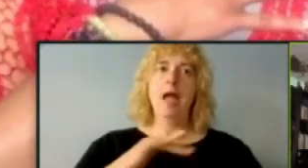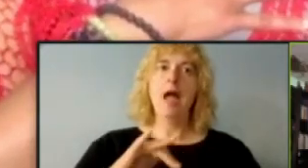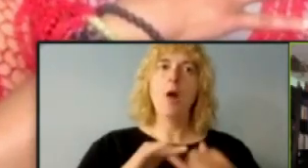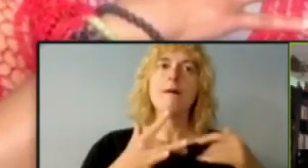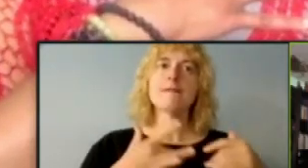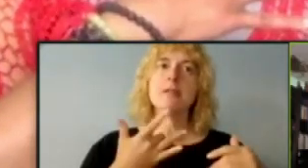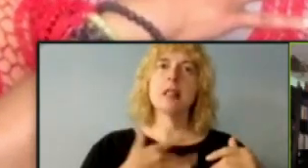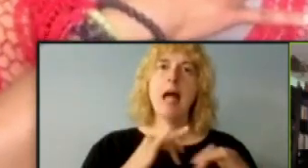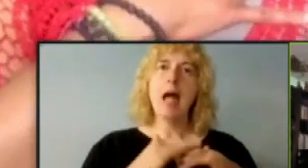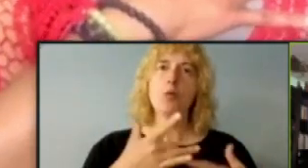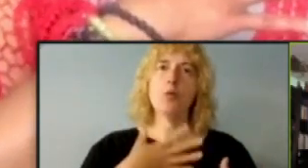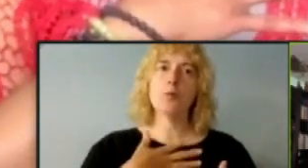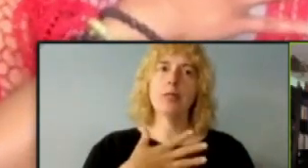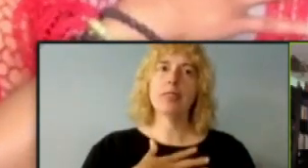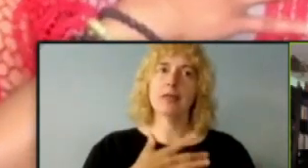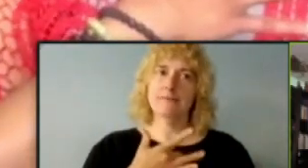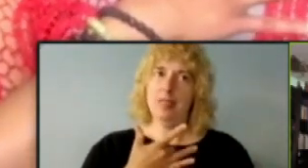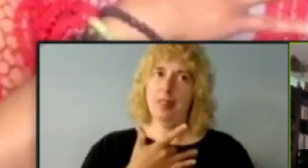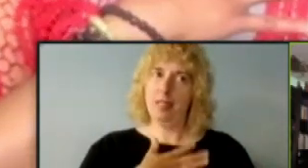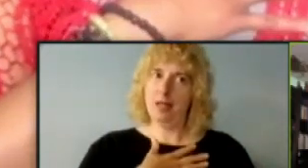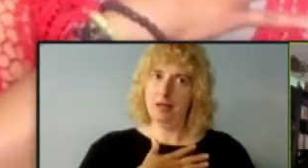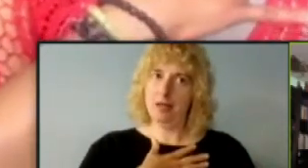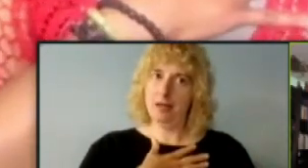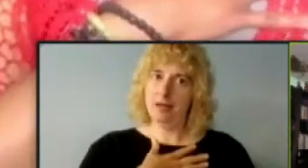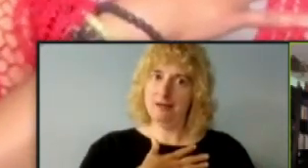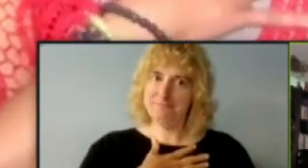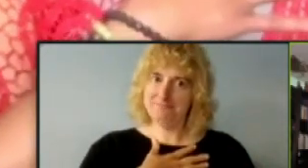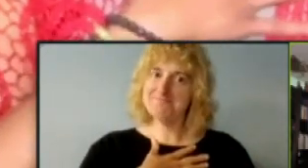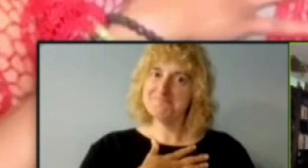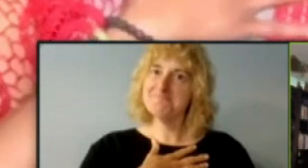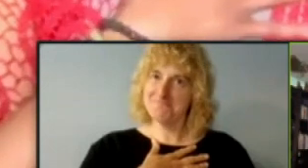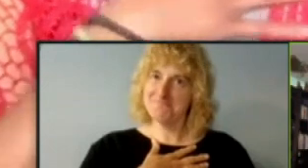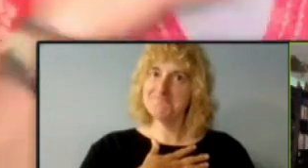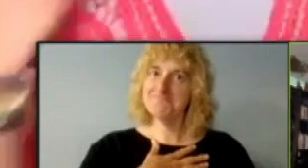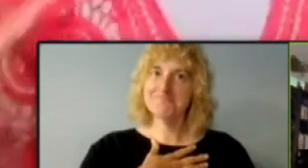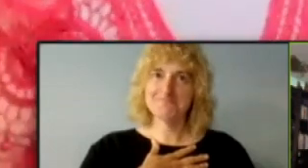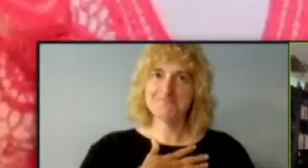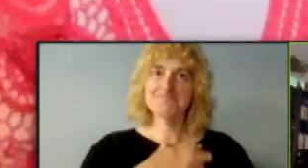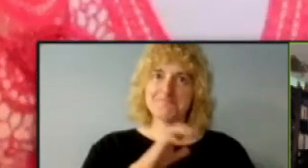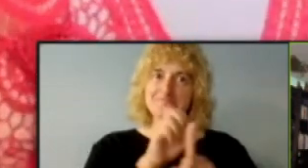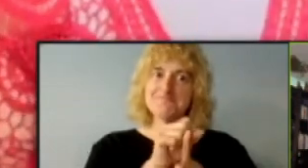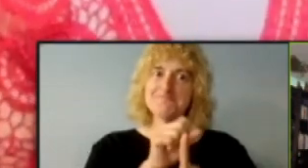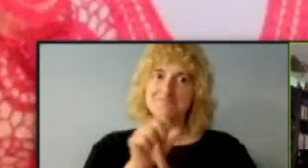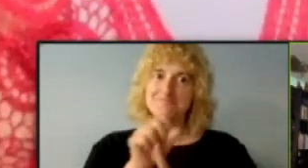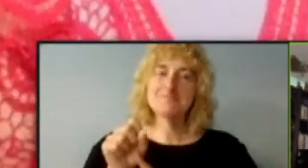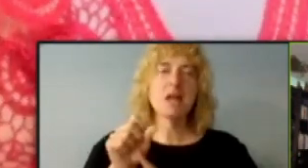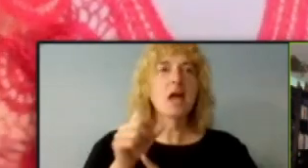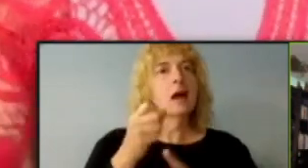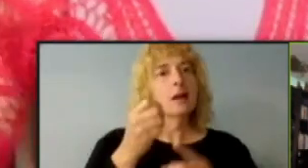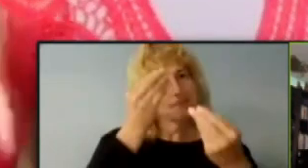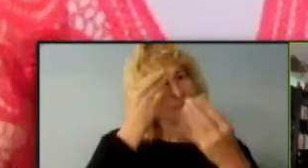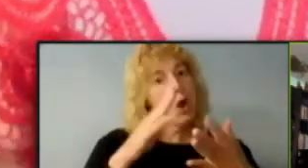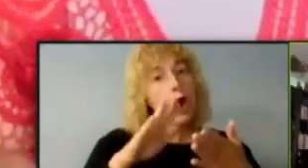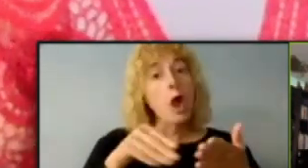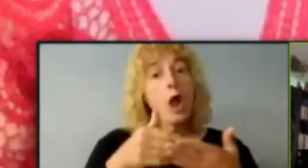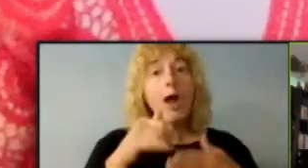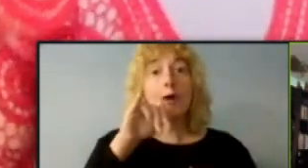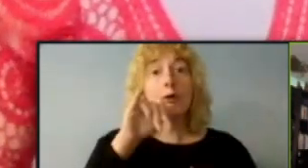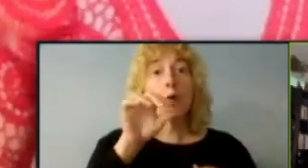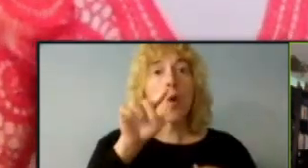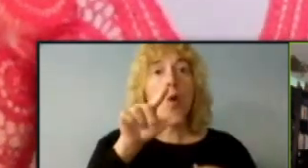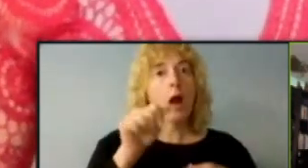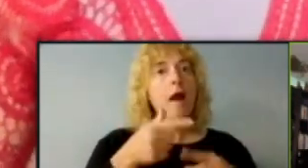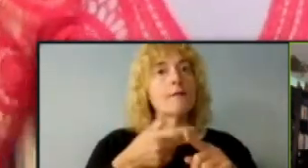breathing. All right, did you get that? So I want you to know that all the yoga that we do can be done from sitting